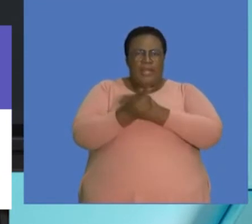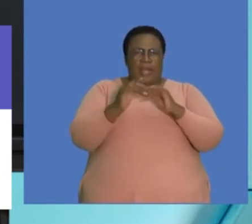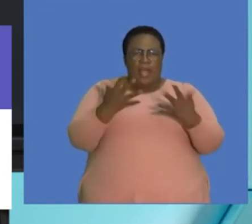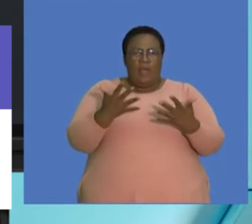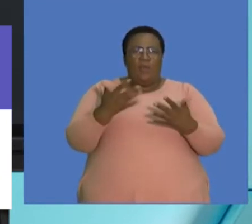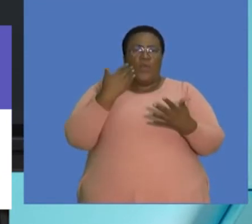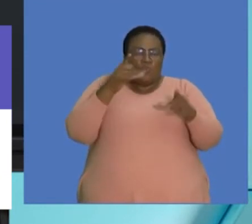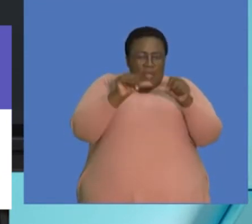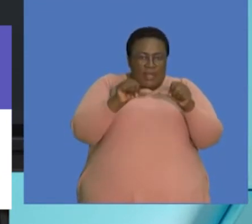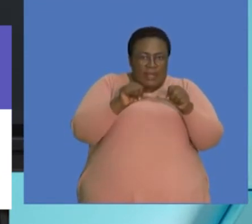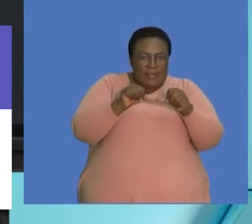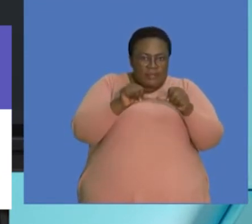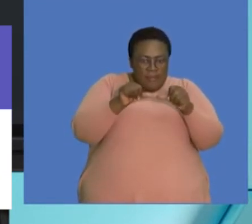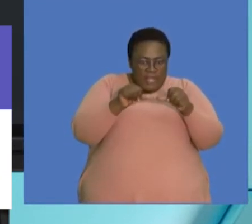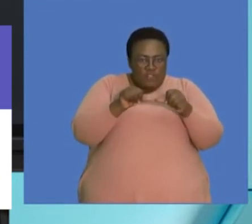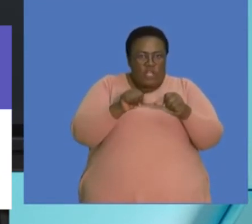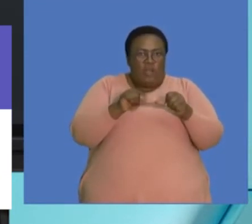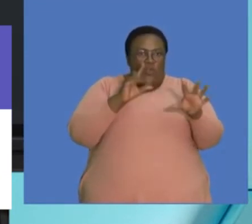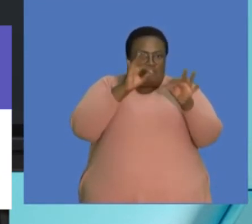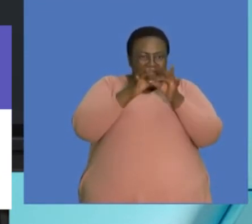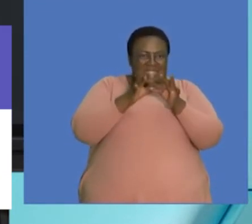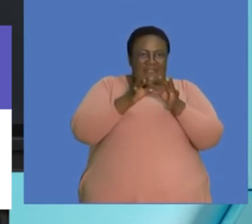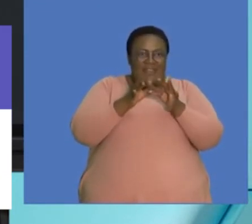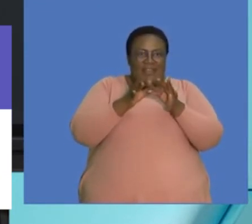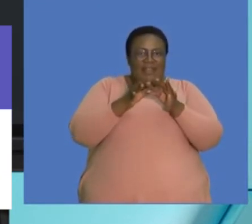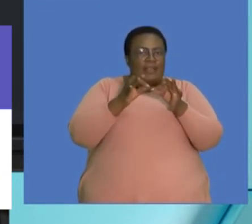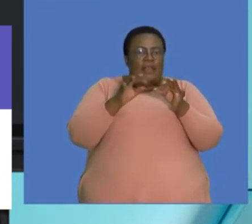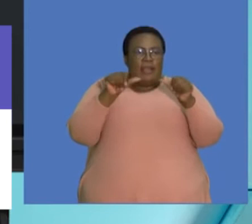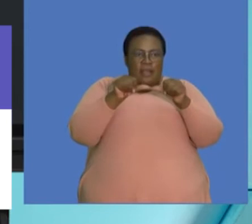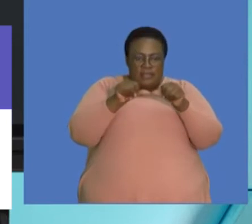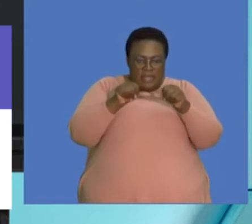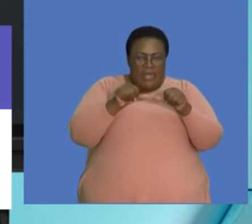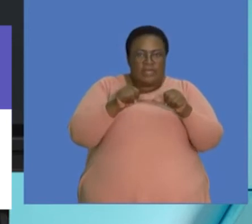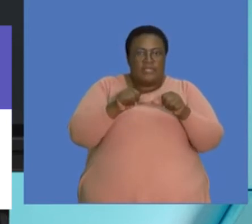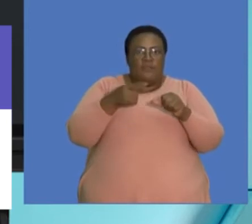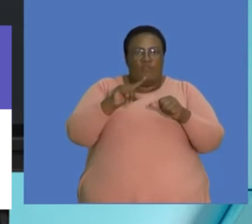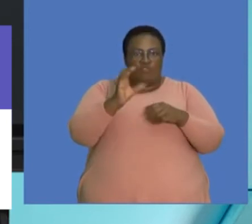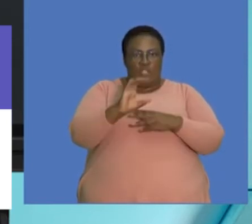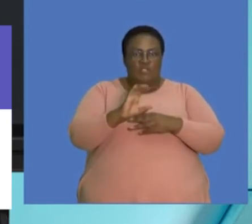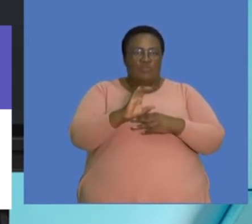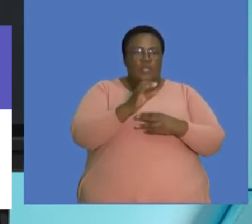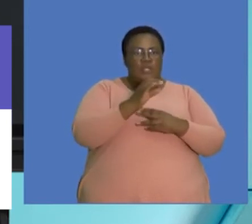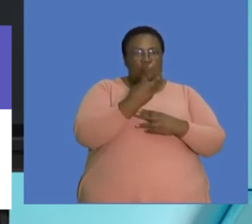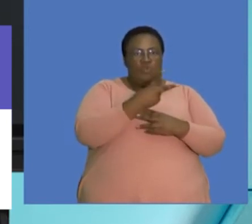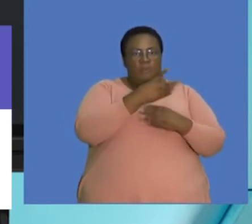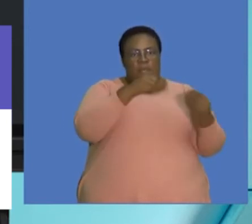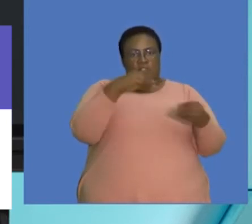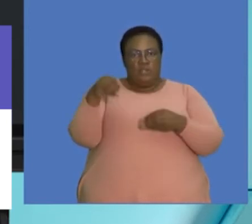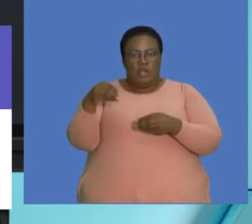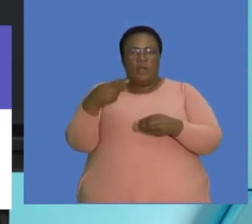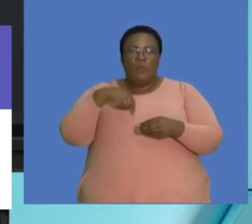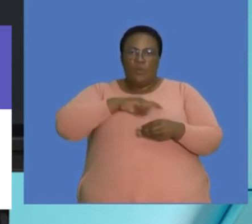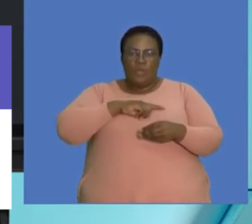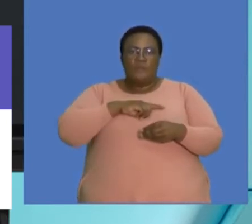happens, you know, when we quantize charge, or we talk about a specific amount of charge between two materials coming together in a